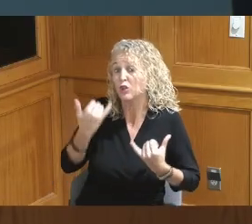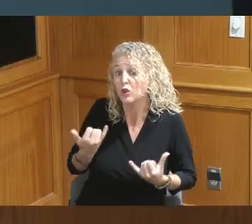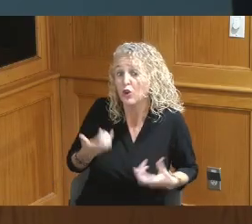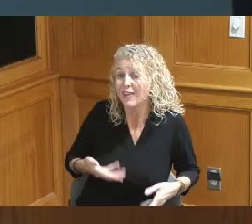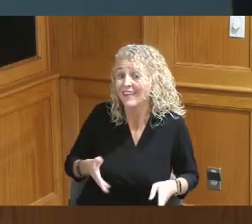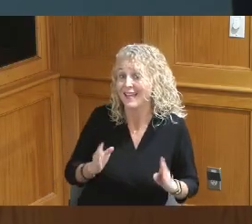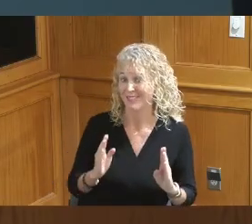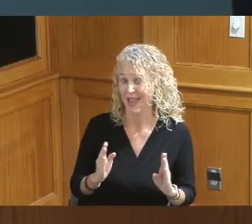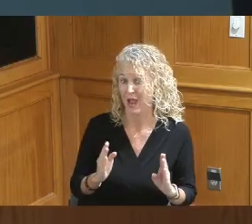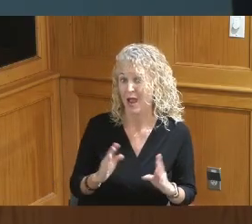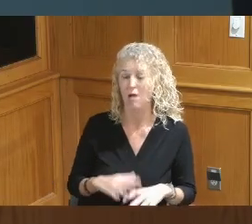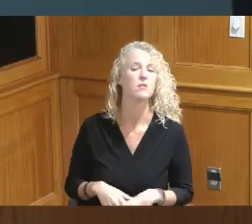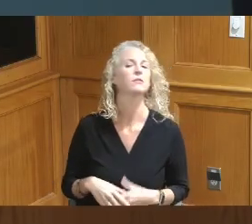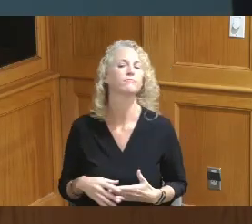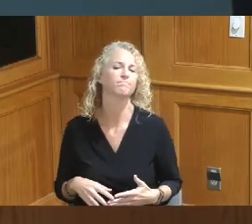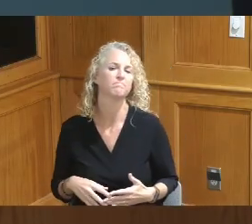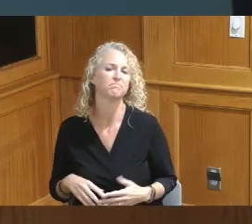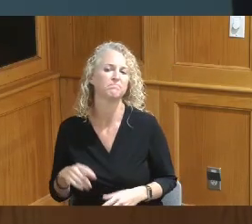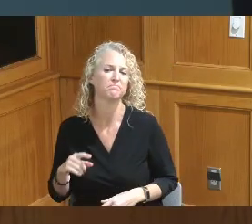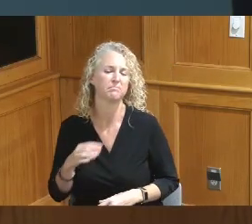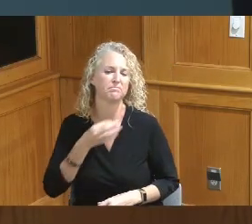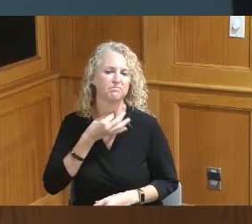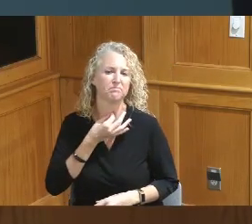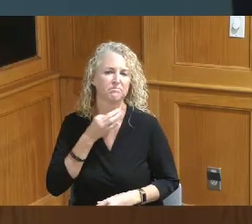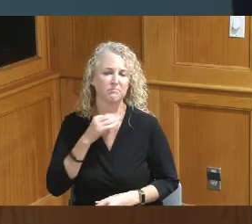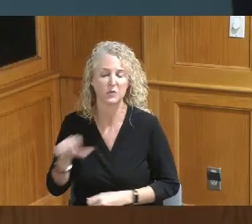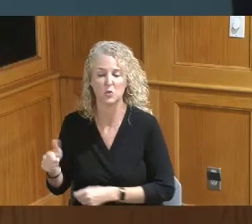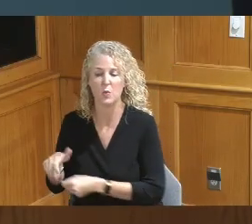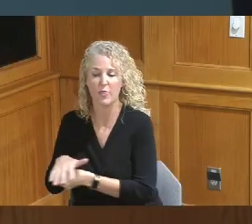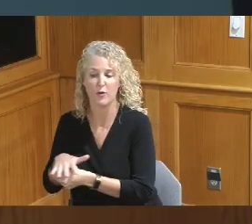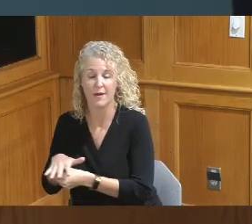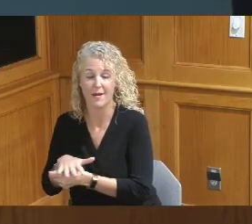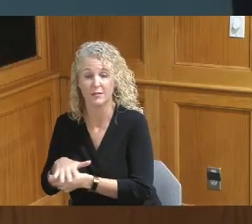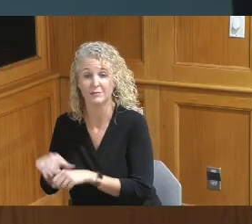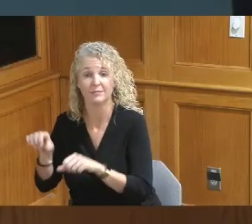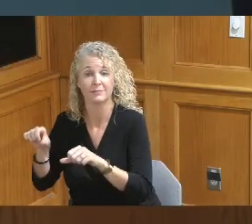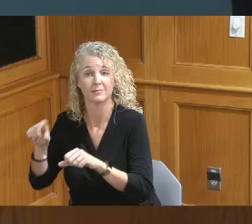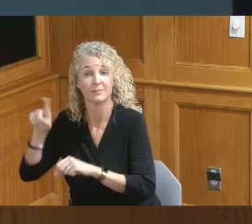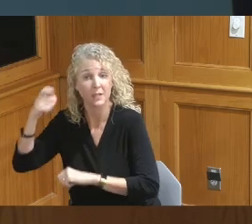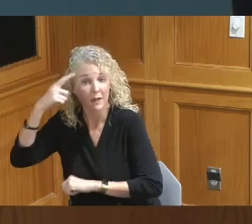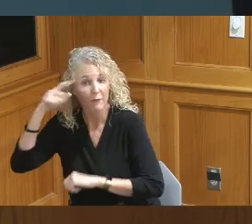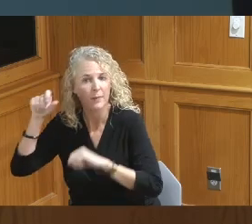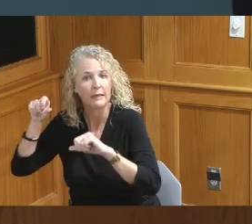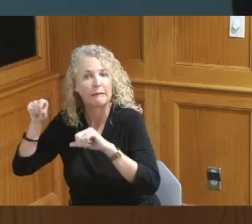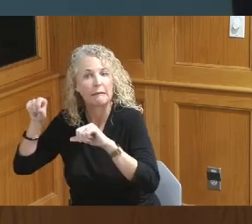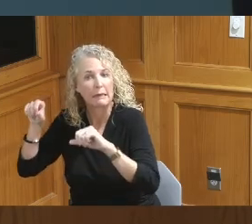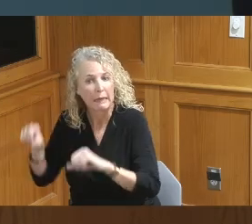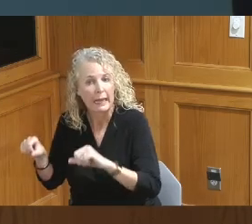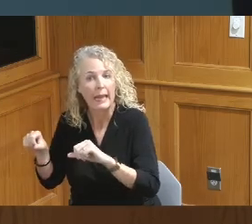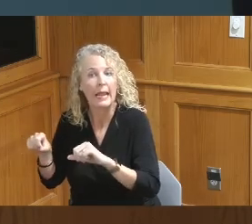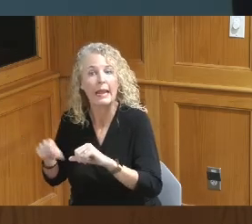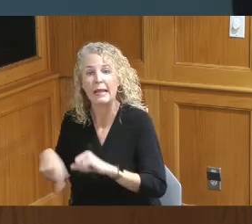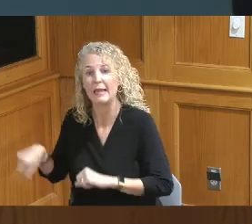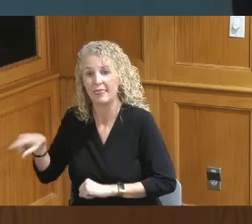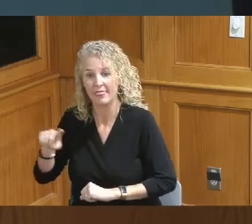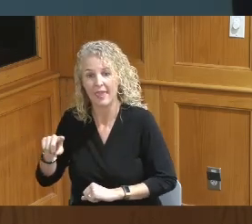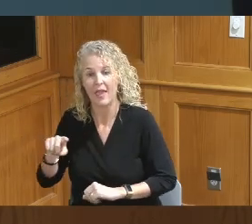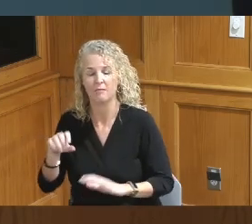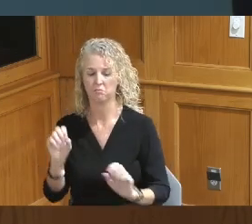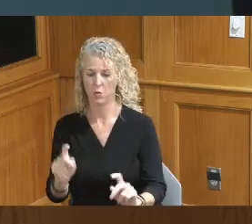for, do local jurisdictions have the ability to say it's zoned